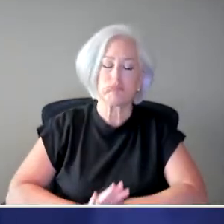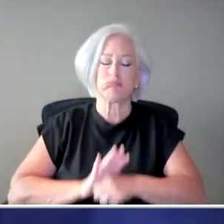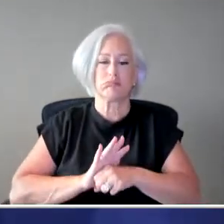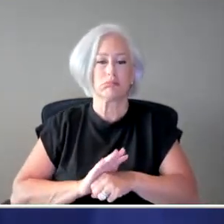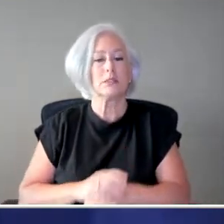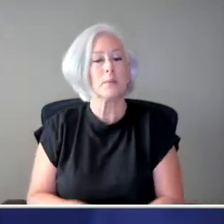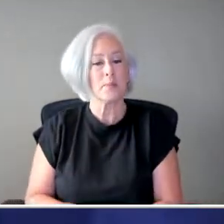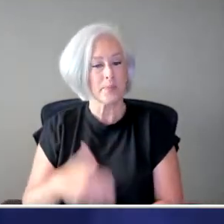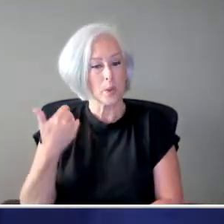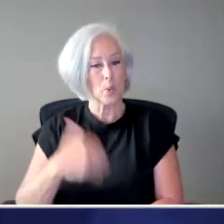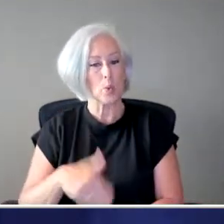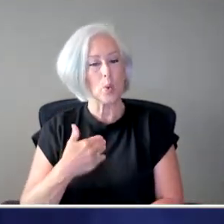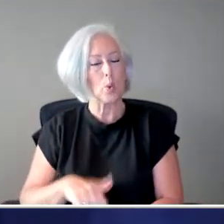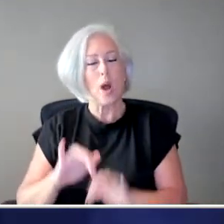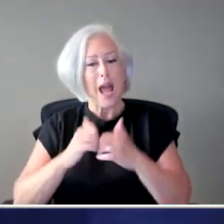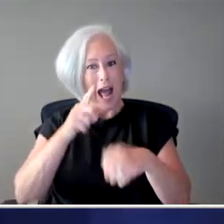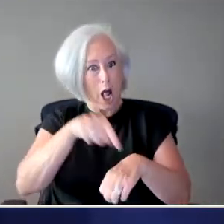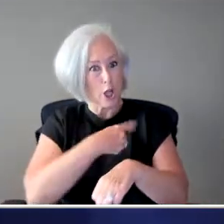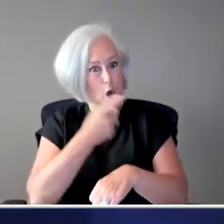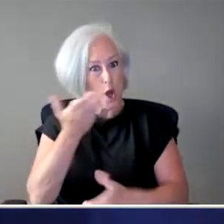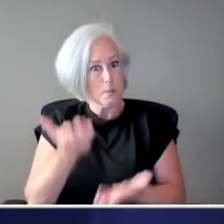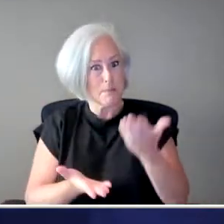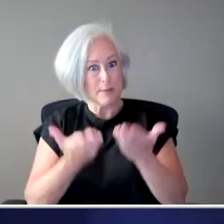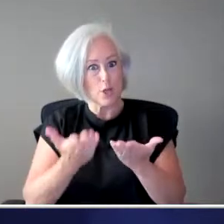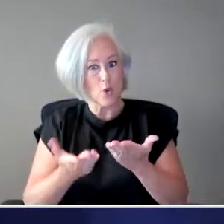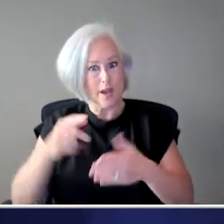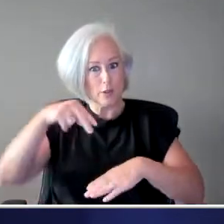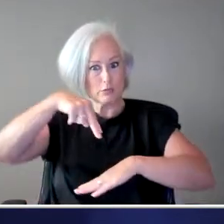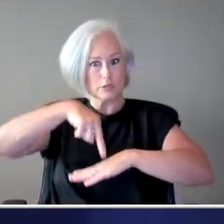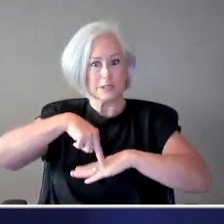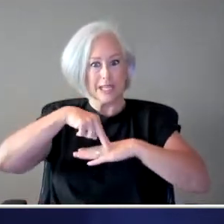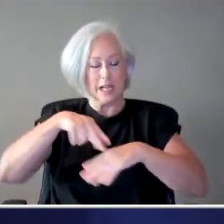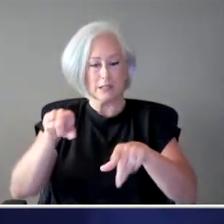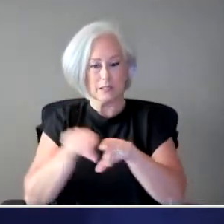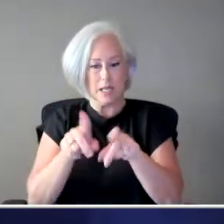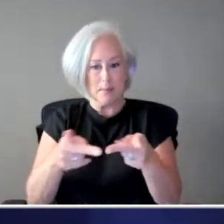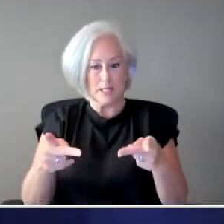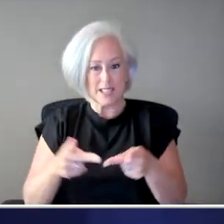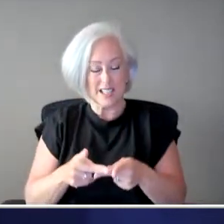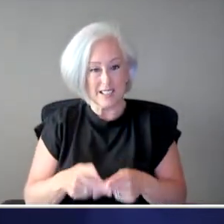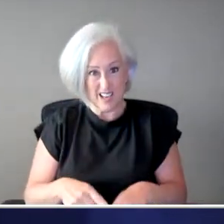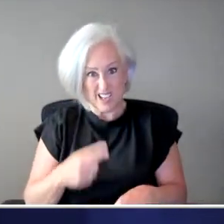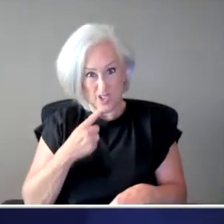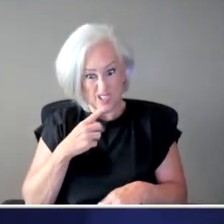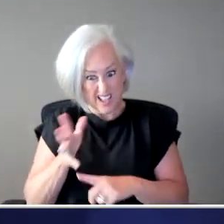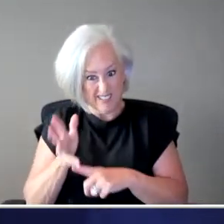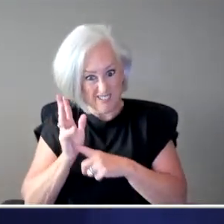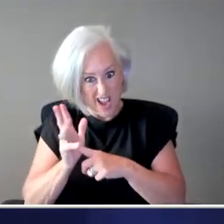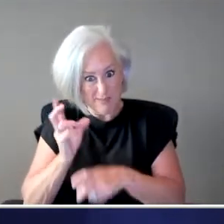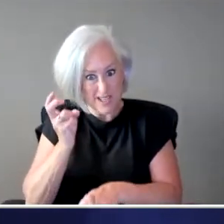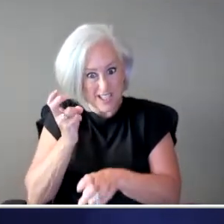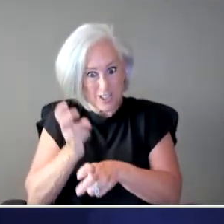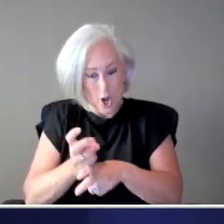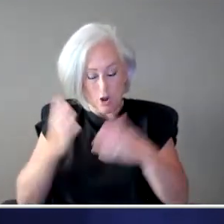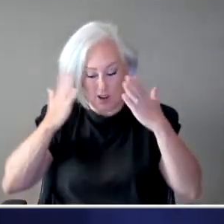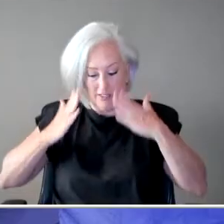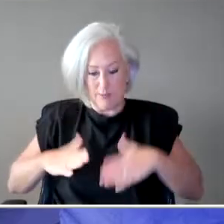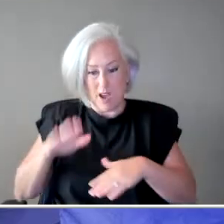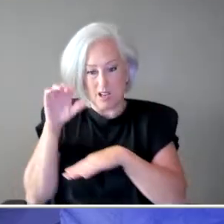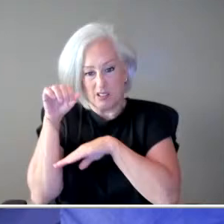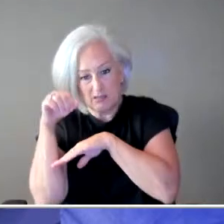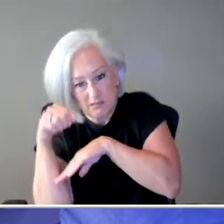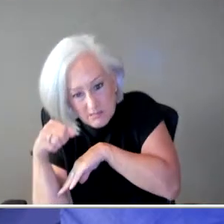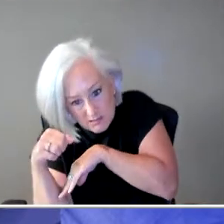be, in that position? And I mean, yeah, 5 minutes would be a lot. You're talking 20, 30, or even more. It could be a very long time